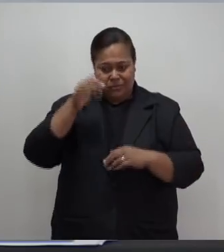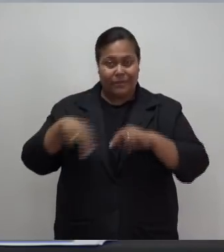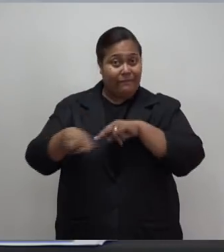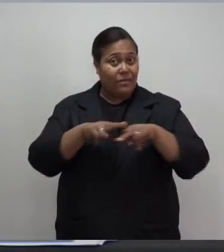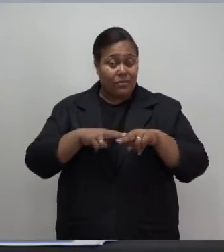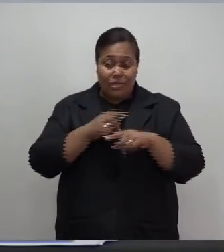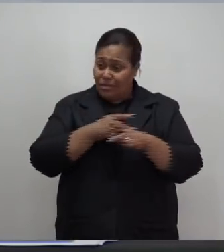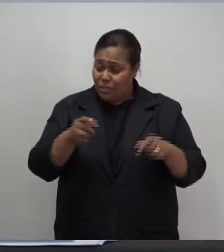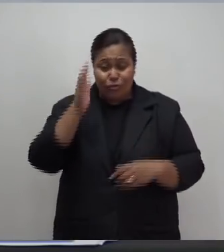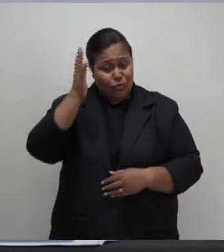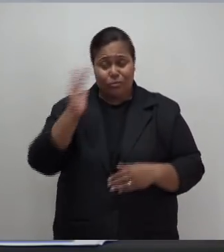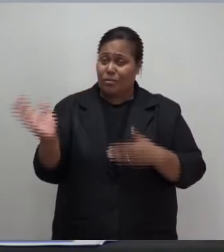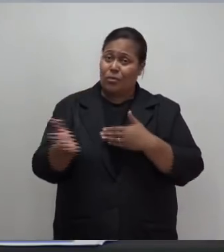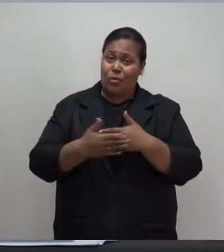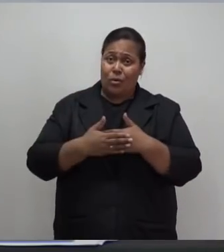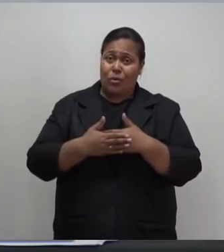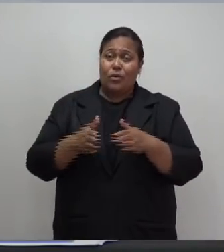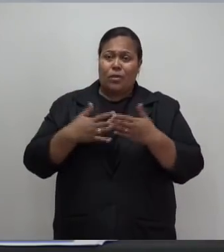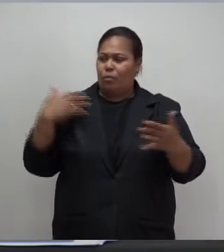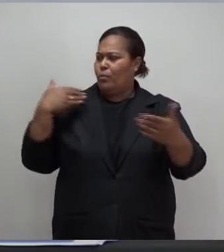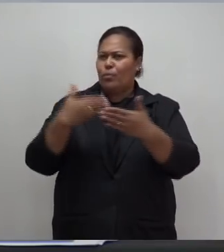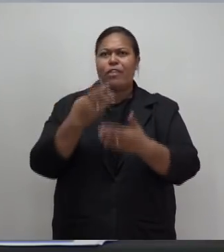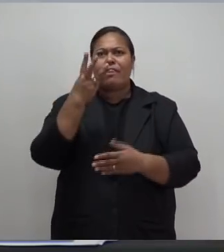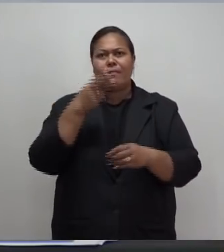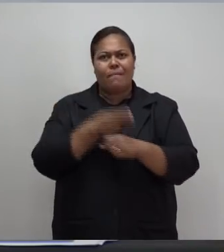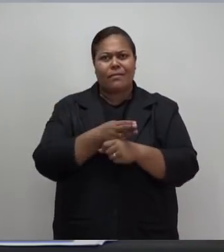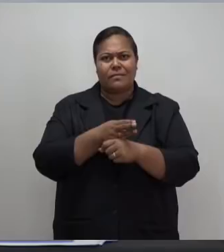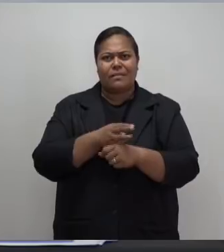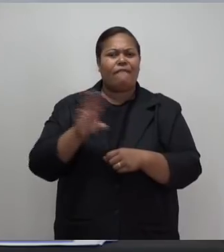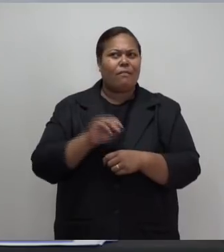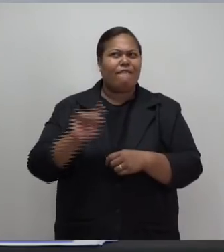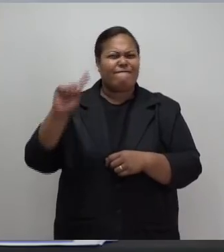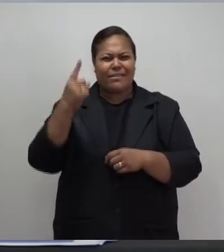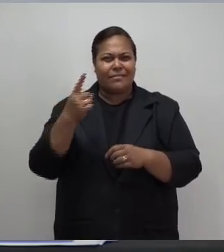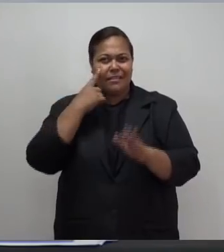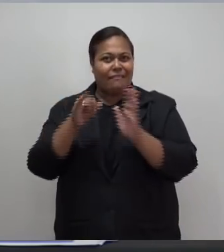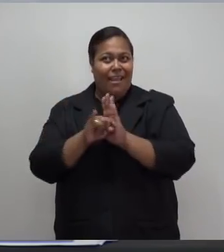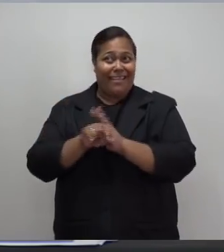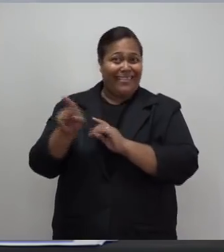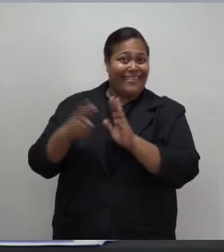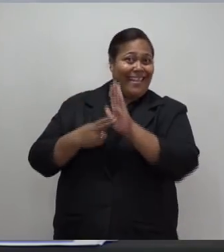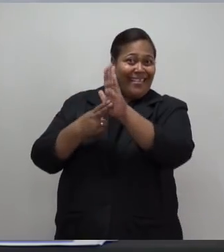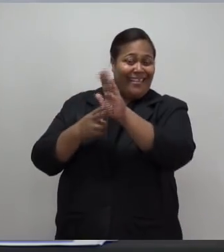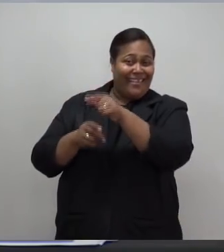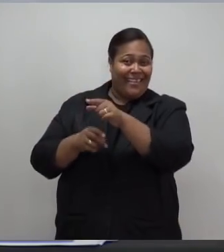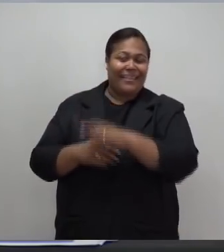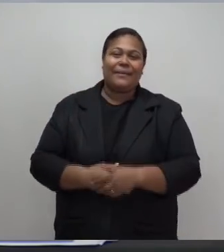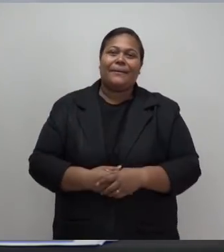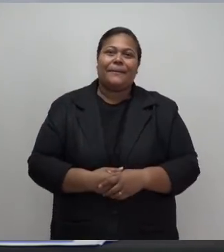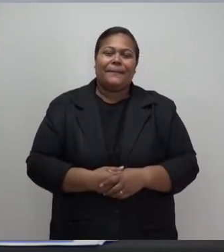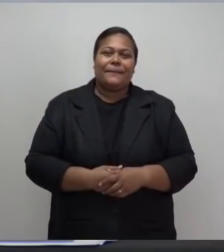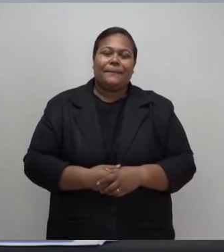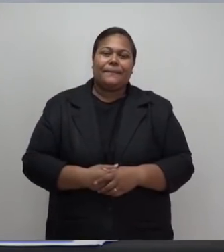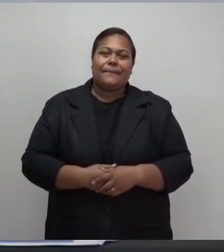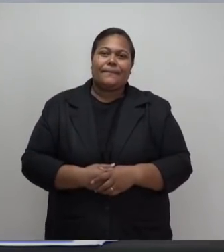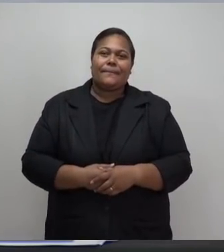have remained closed for a period of 3 months since the first COVID-19 case was alerted in